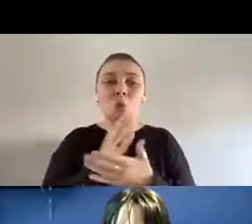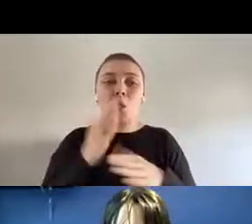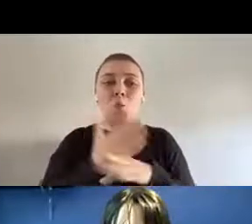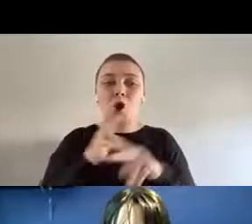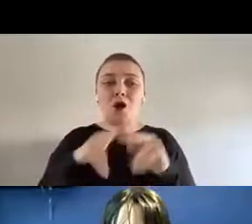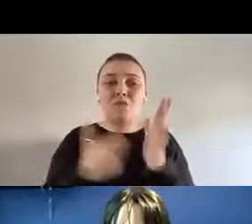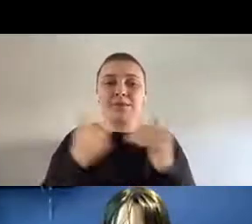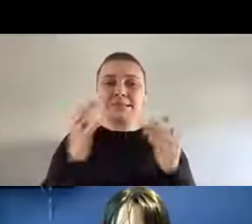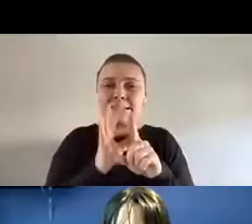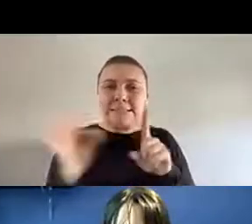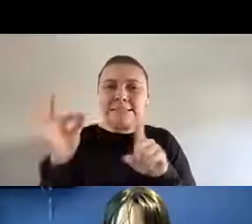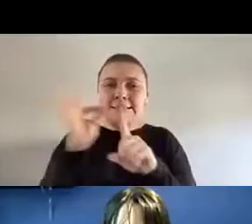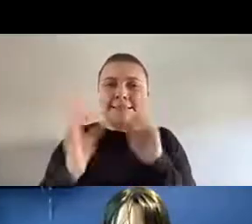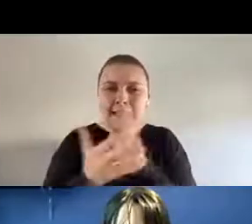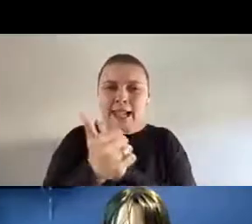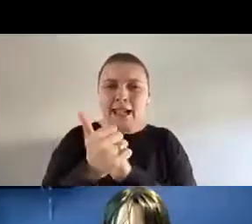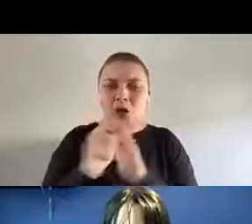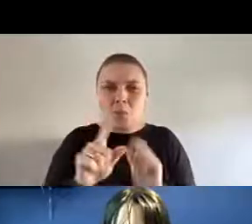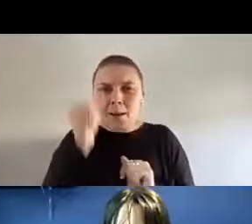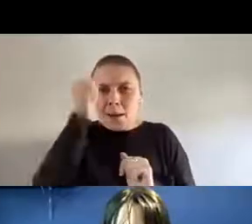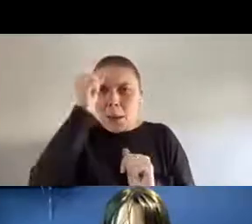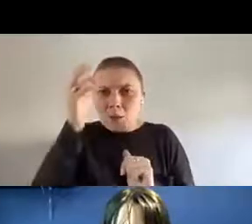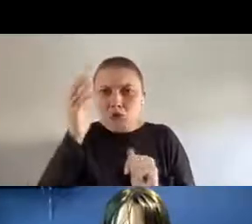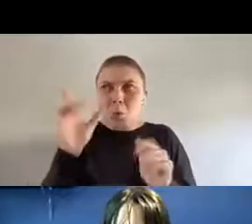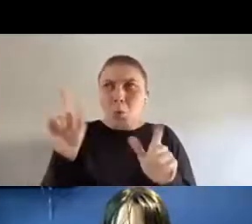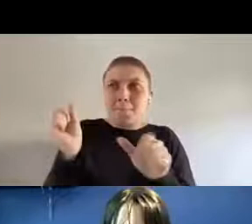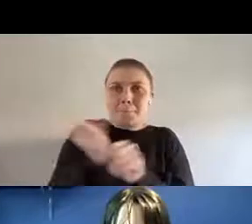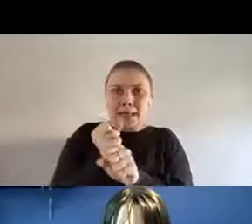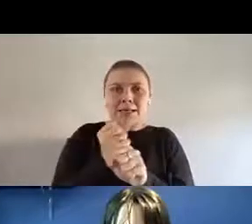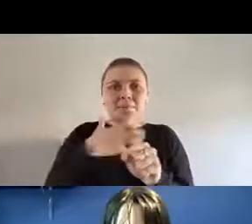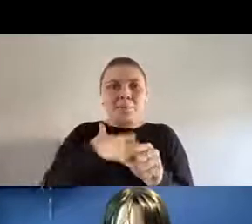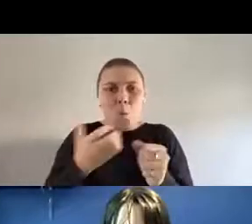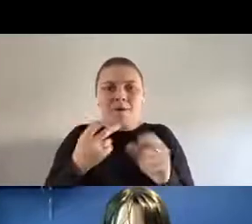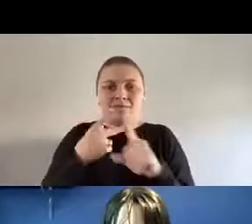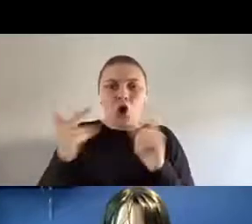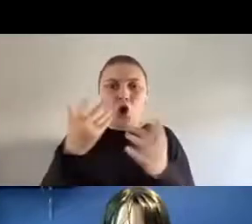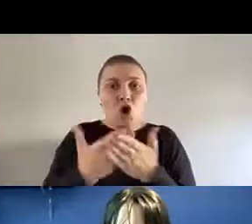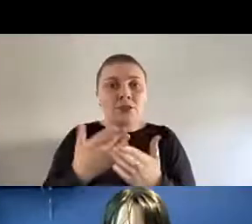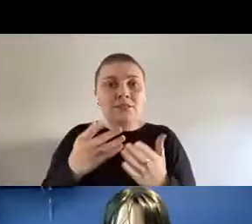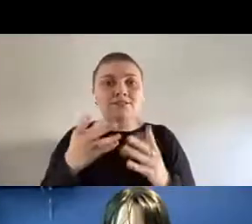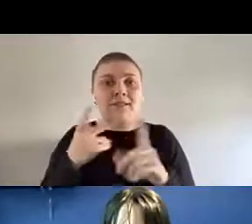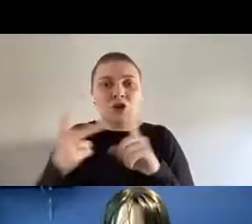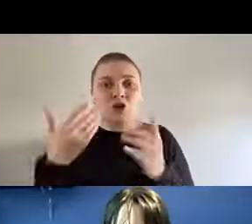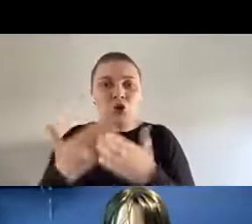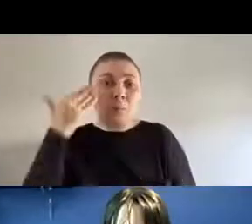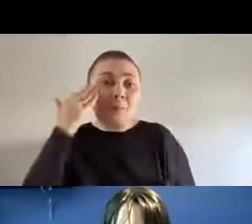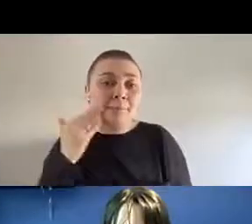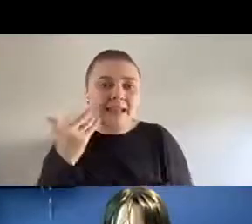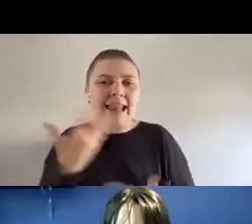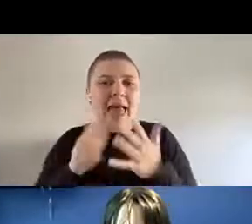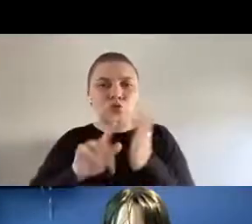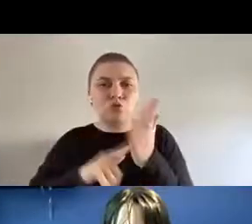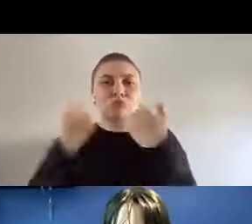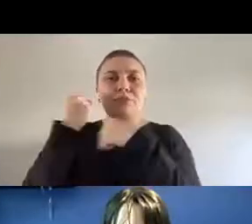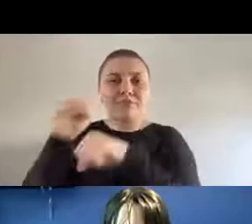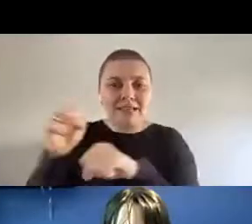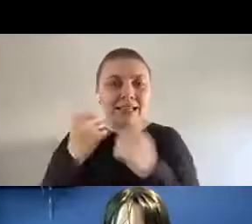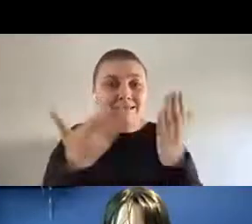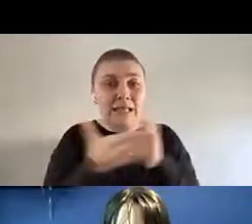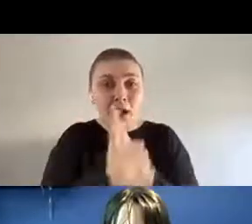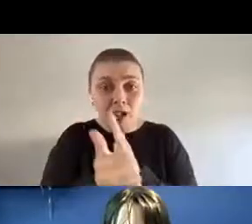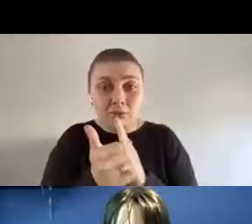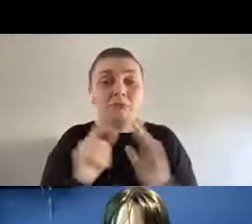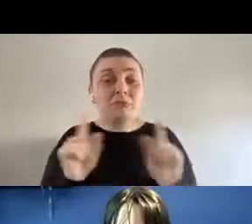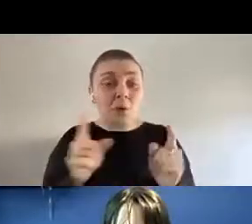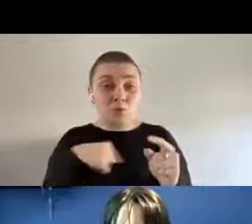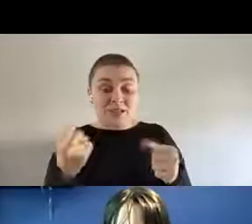the knowledge of what drives violence against women with disabilities and the skills in how to prevent it. So we do that by producing the